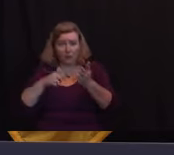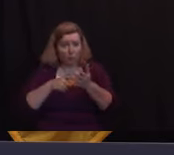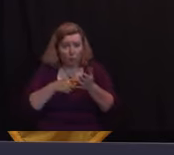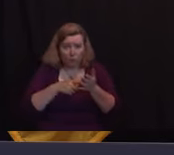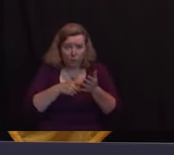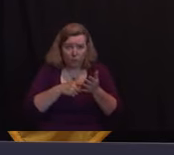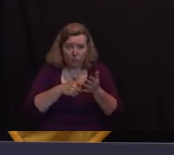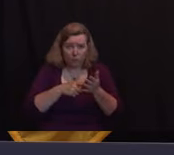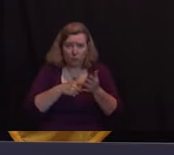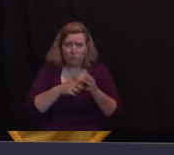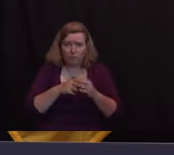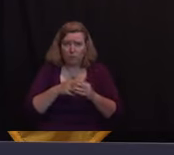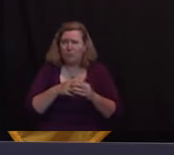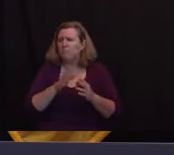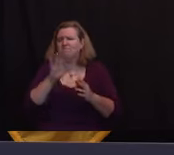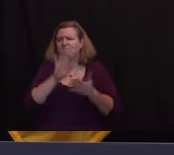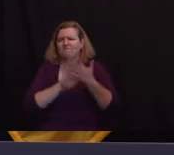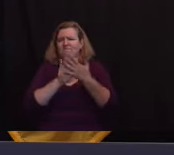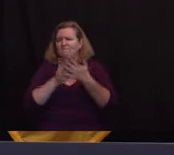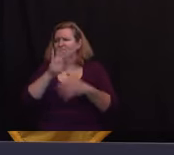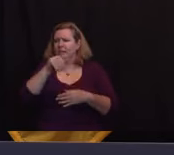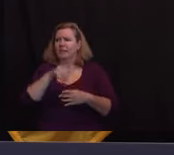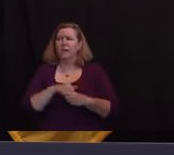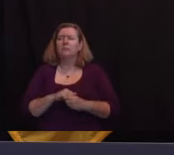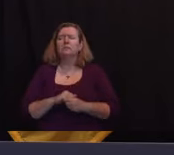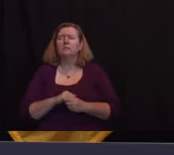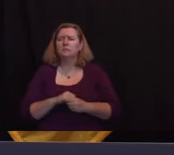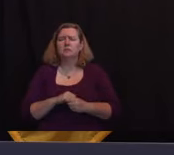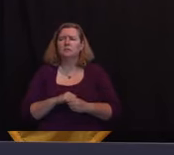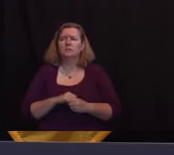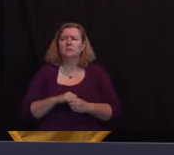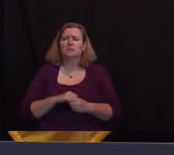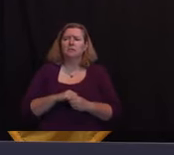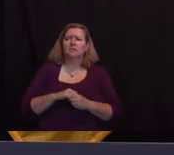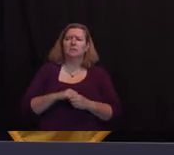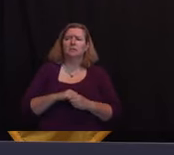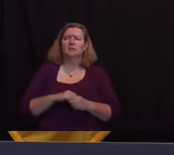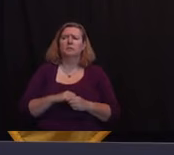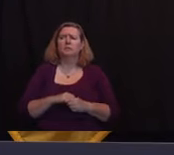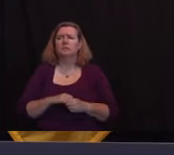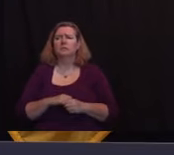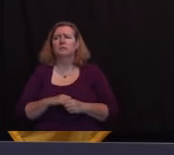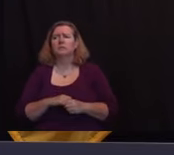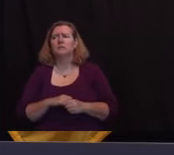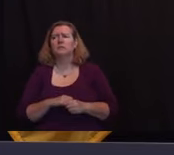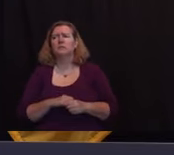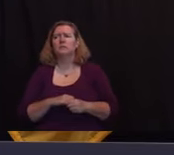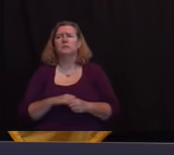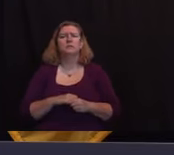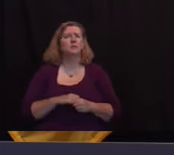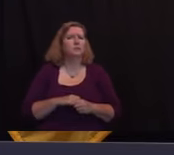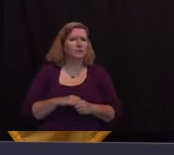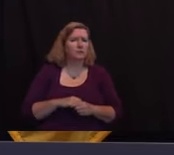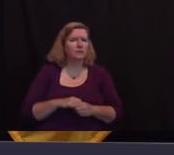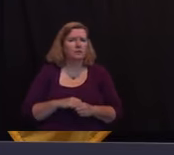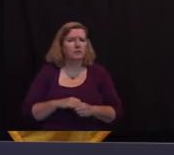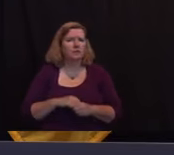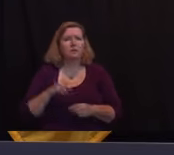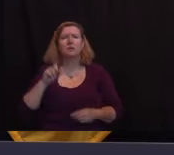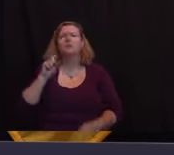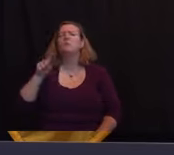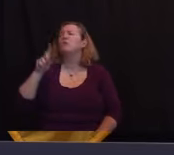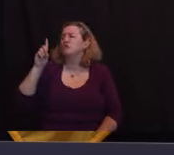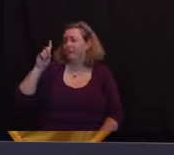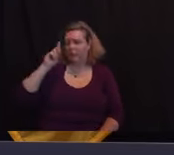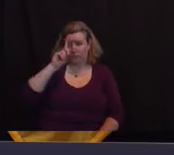today. I'm sorry? I said I have questions for everybody today. Oh, good. For Commissioner Persichelli and Dr. Tan, are you seeing a resurgence of colds